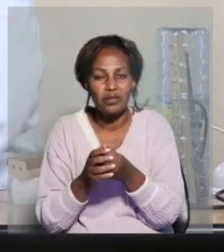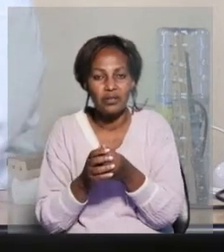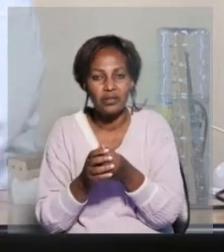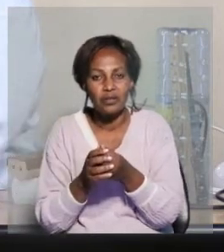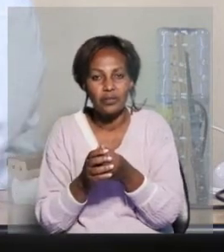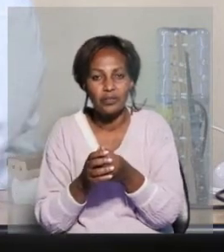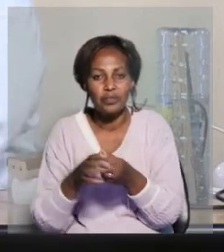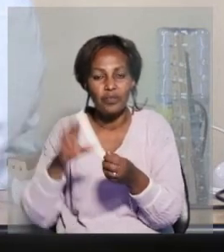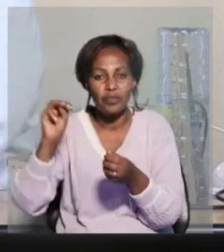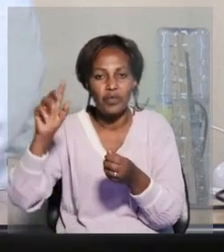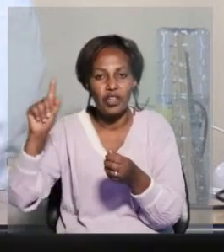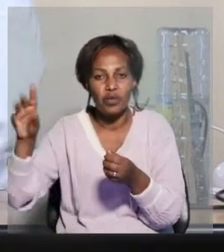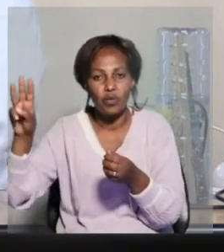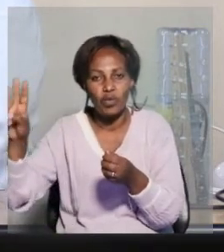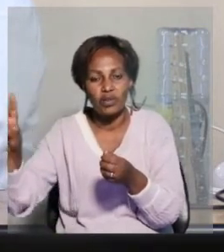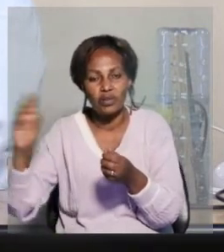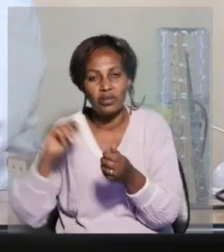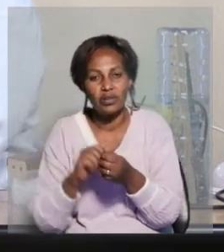Milliwatt.